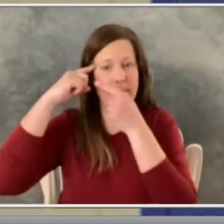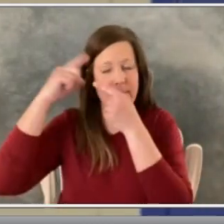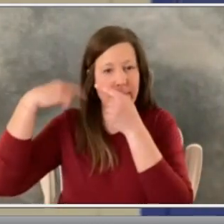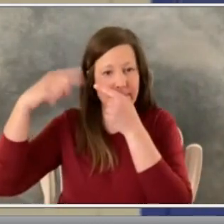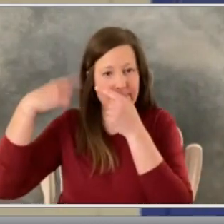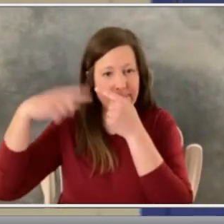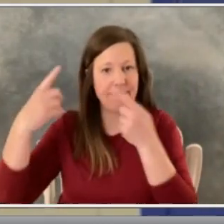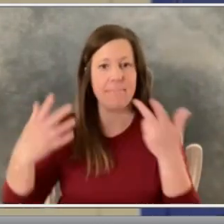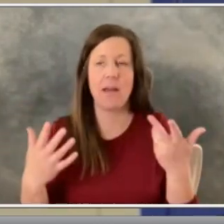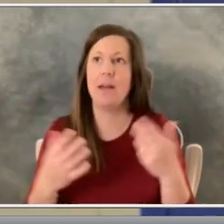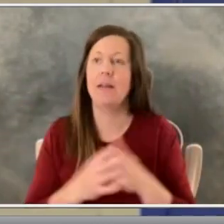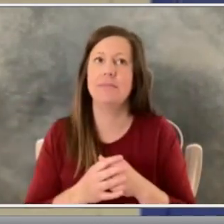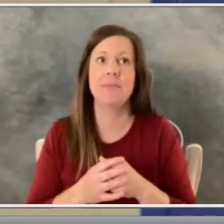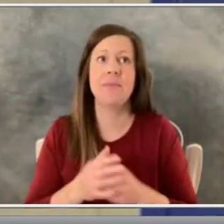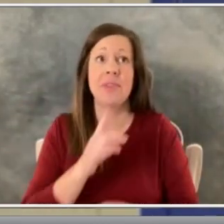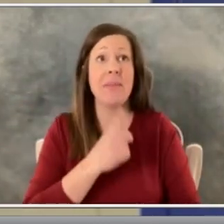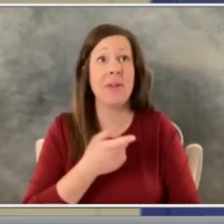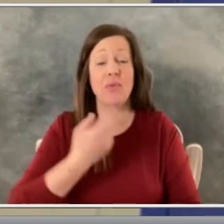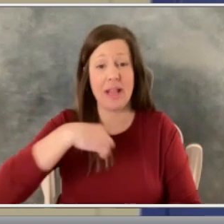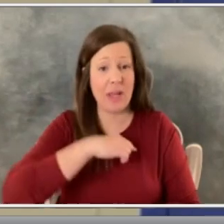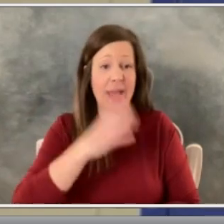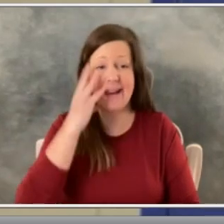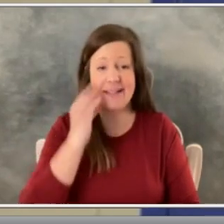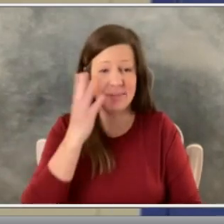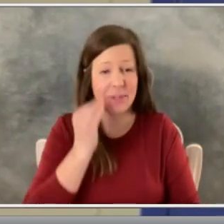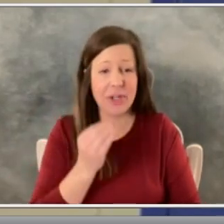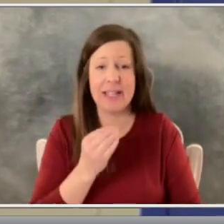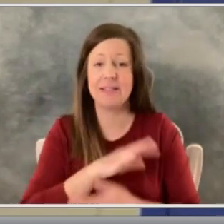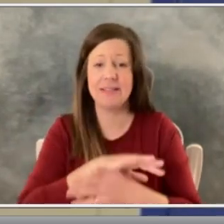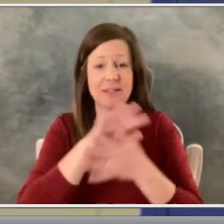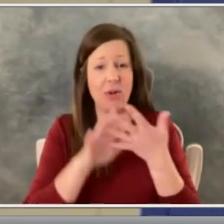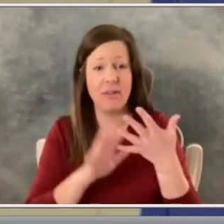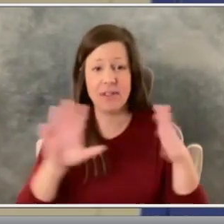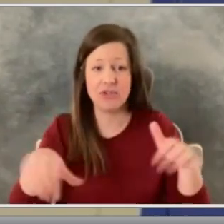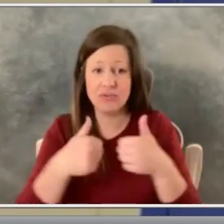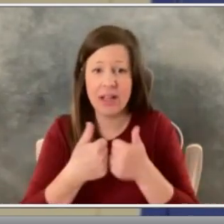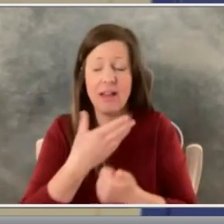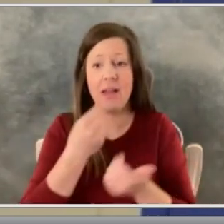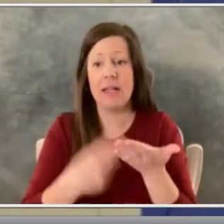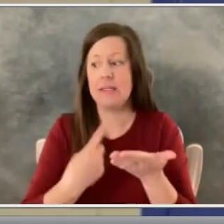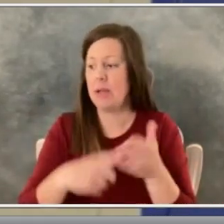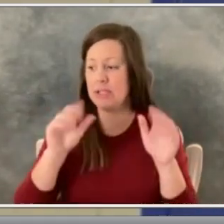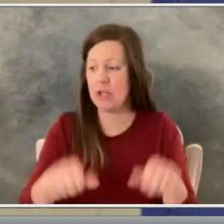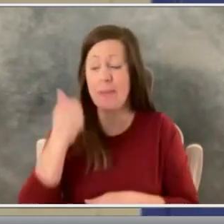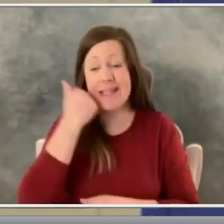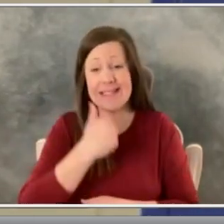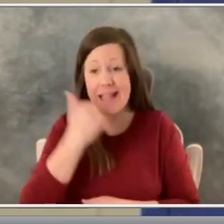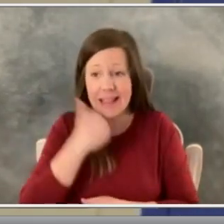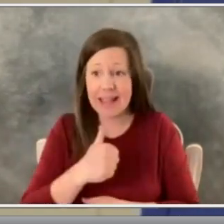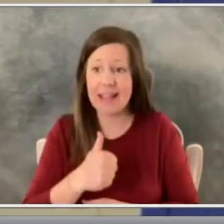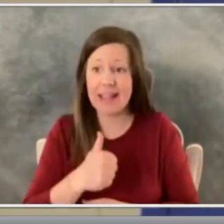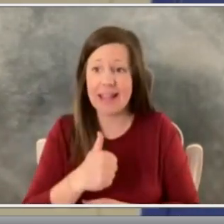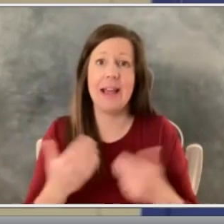again. We go through these challenges, and sometimes it could be daily. Sometimes I won't